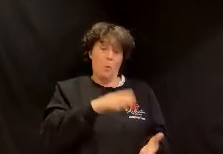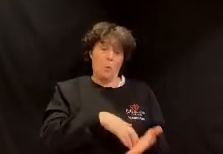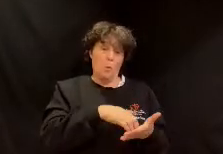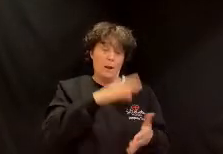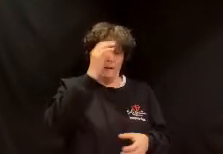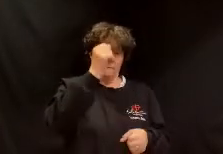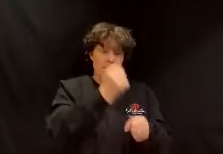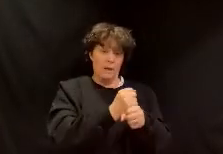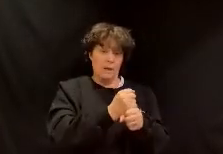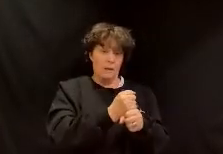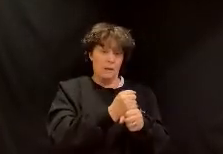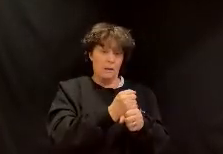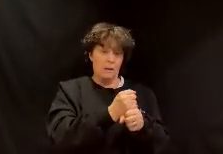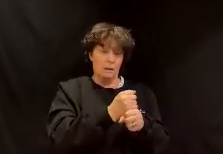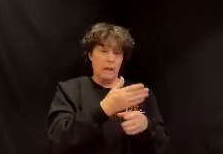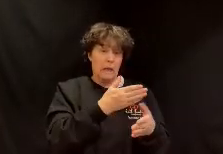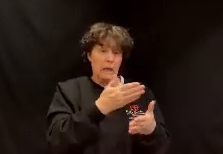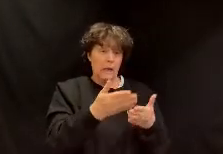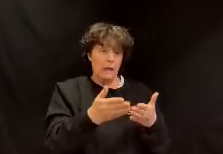next words?